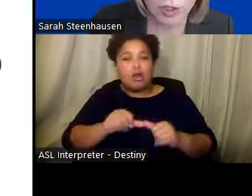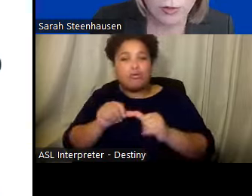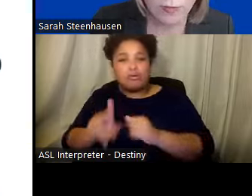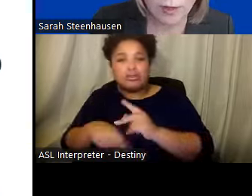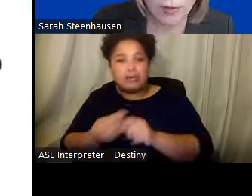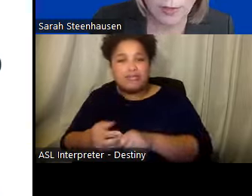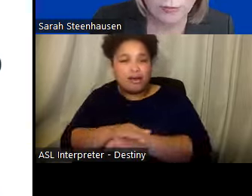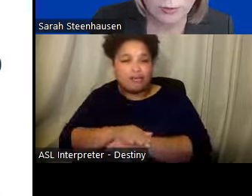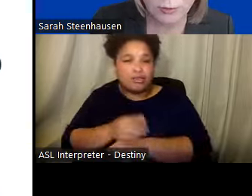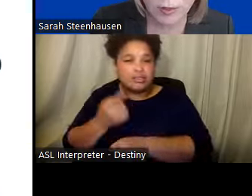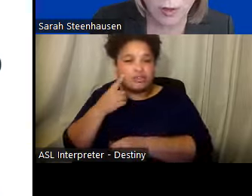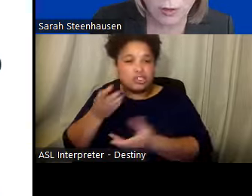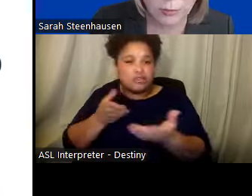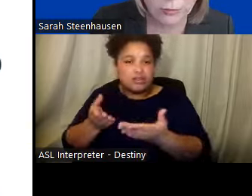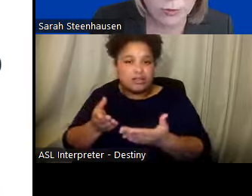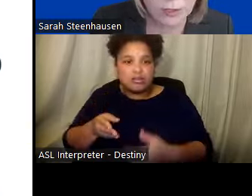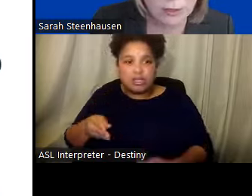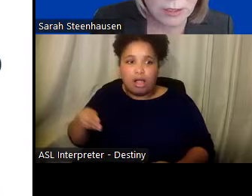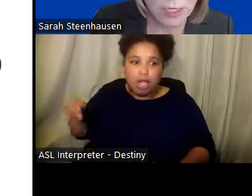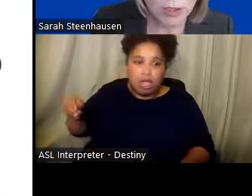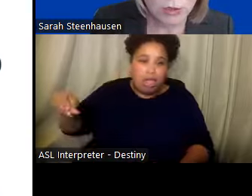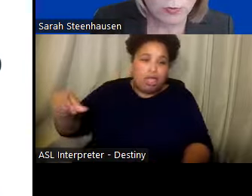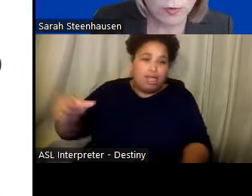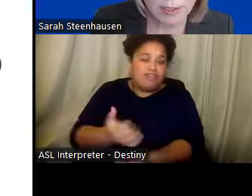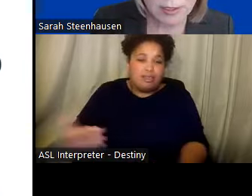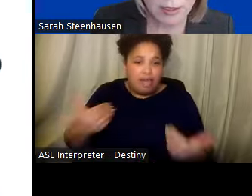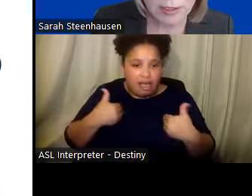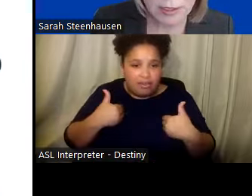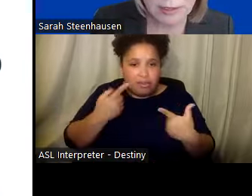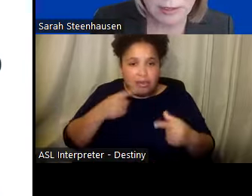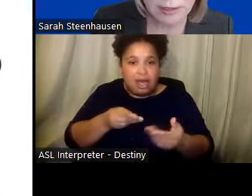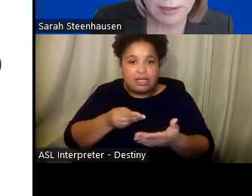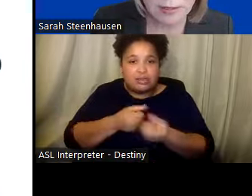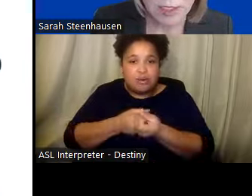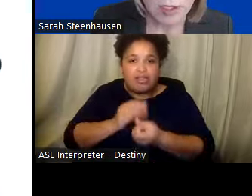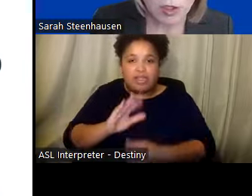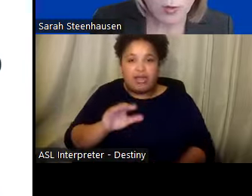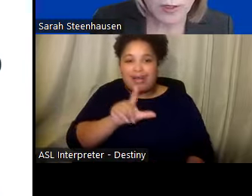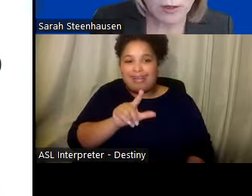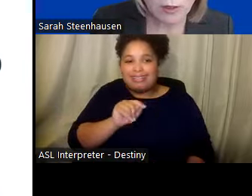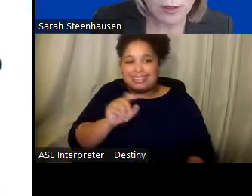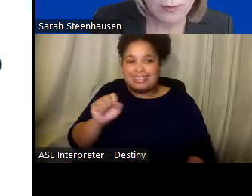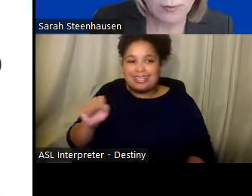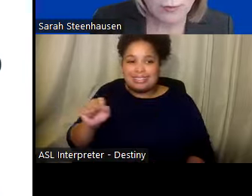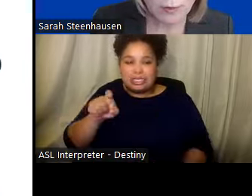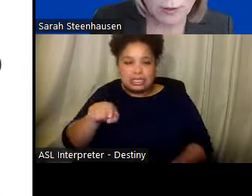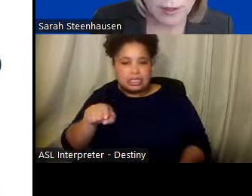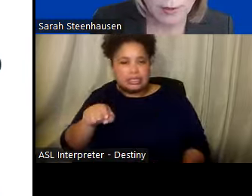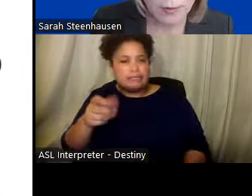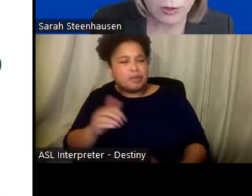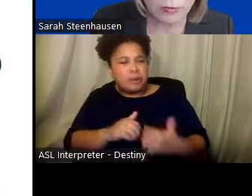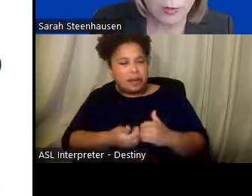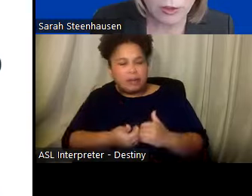can we ensure that they don't have to expend all their resources to finance their LTSS needs. So we are